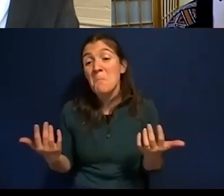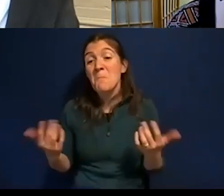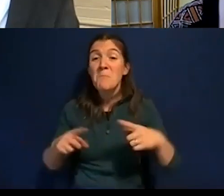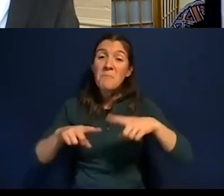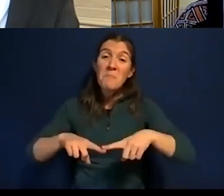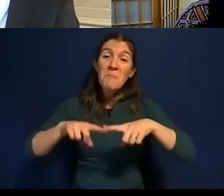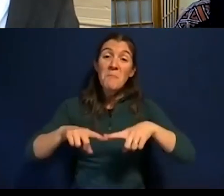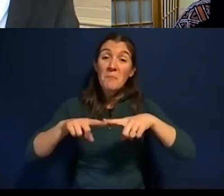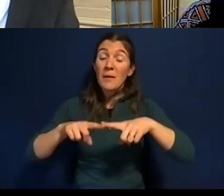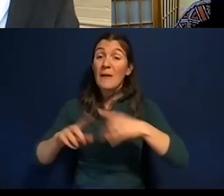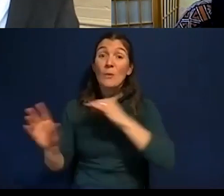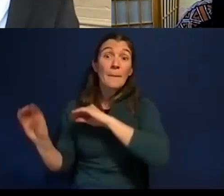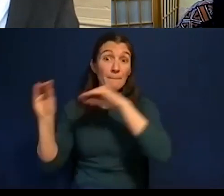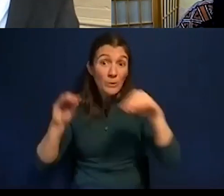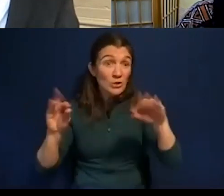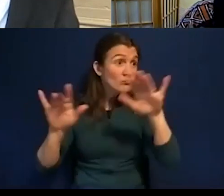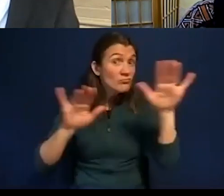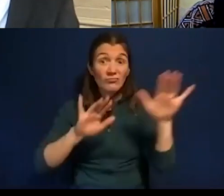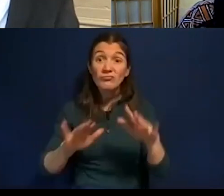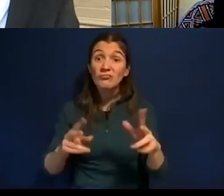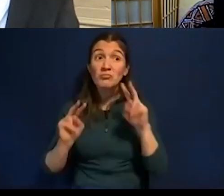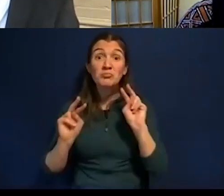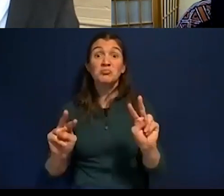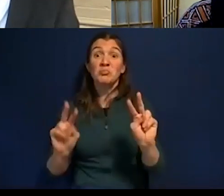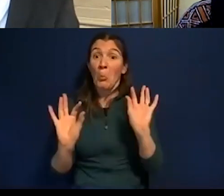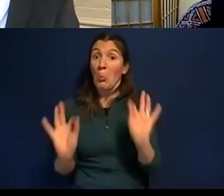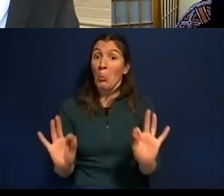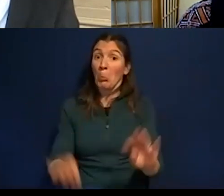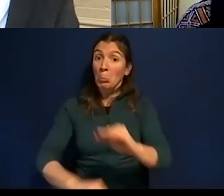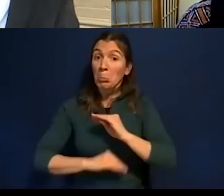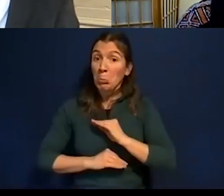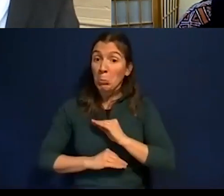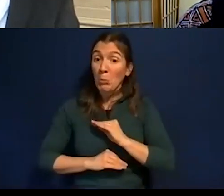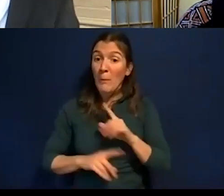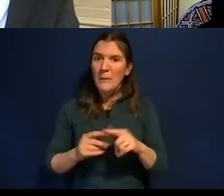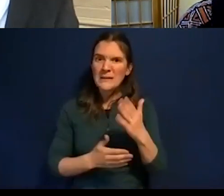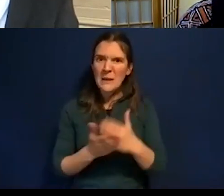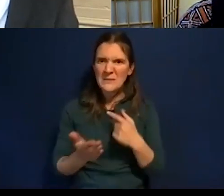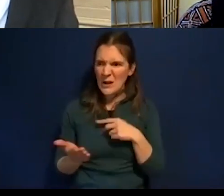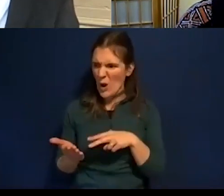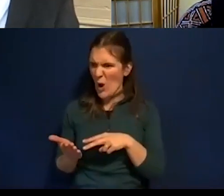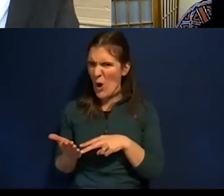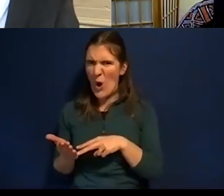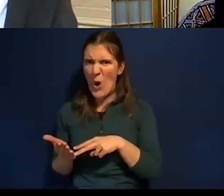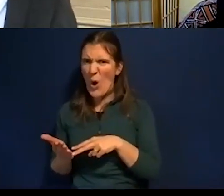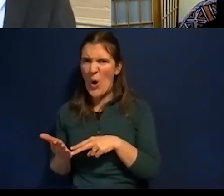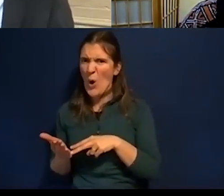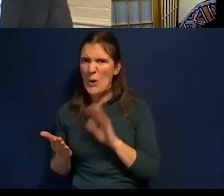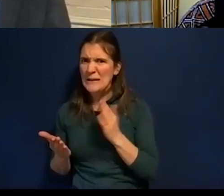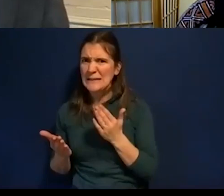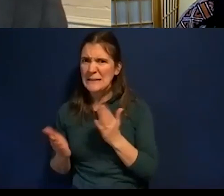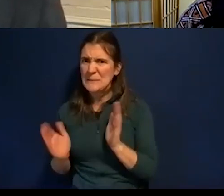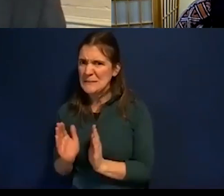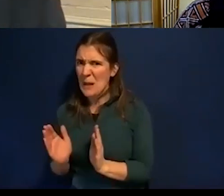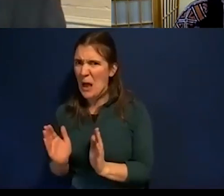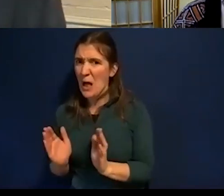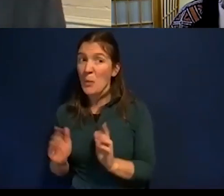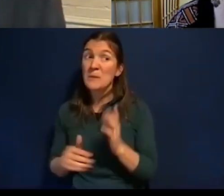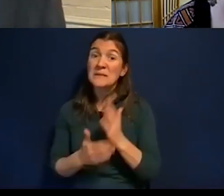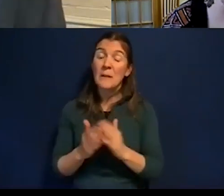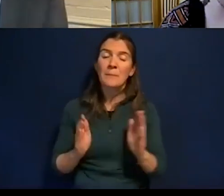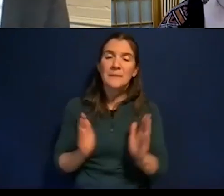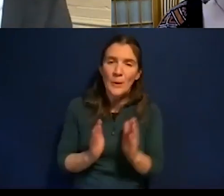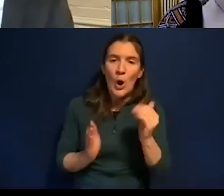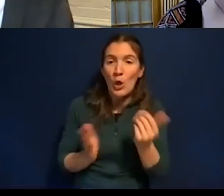it's finally installed to that. But if somebody were sensitive to it, they'd say, oh, it looks smaller. It may be smaller than what you see in those